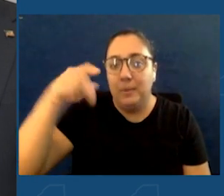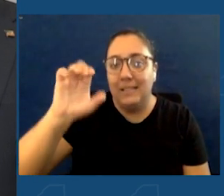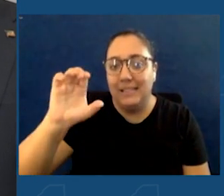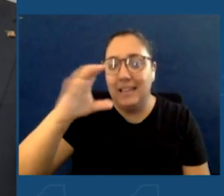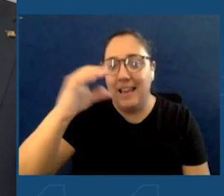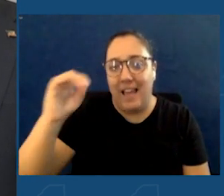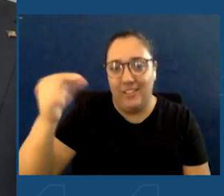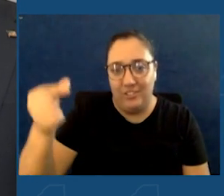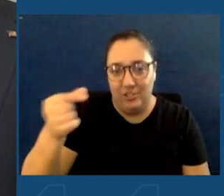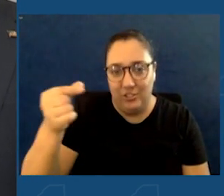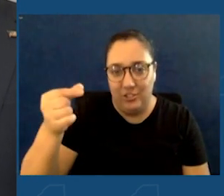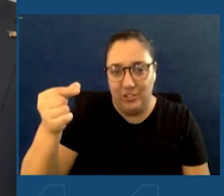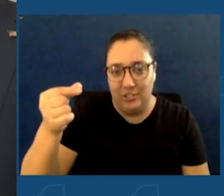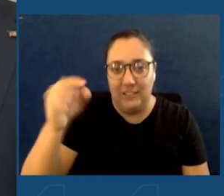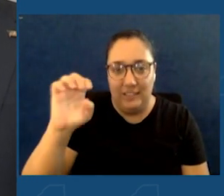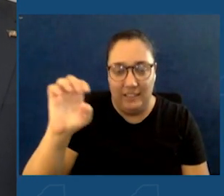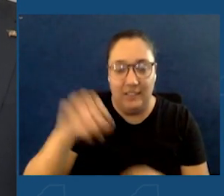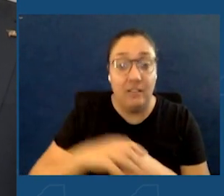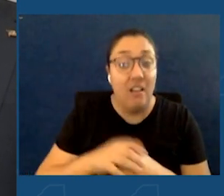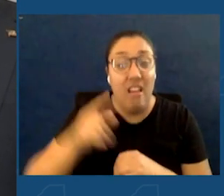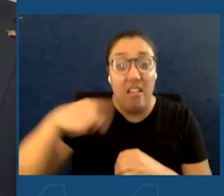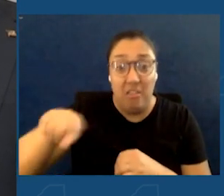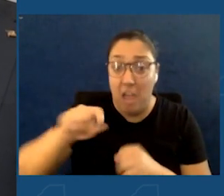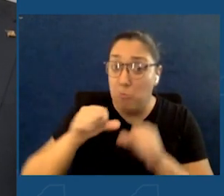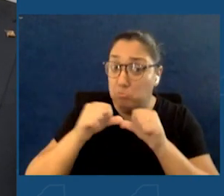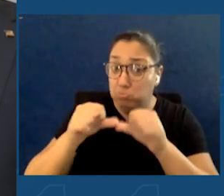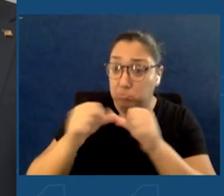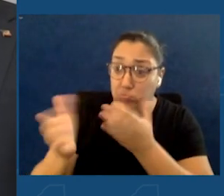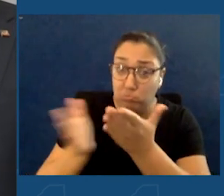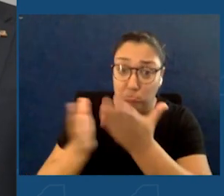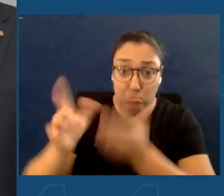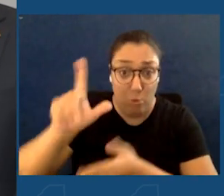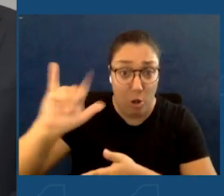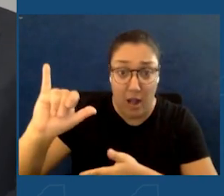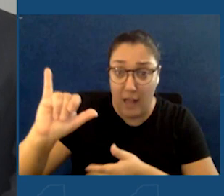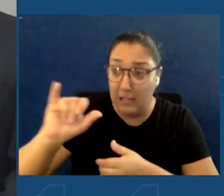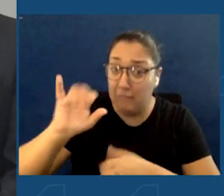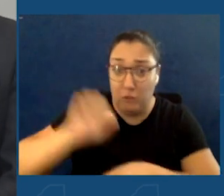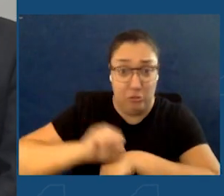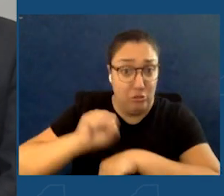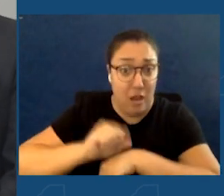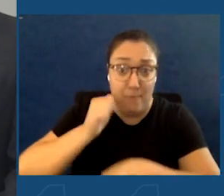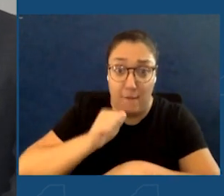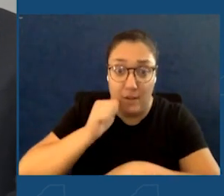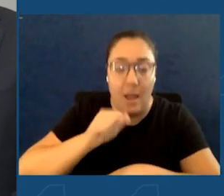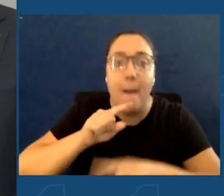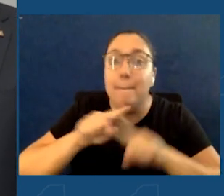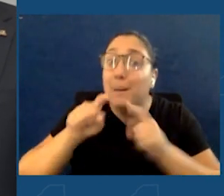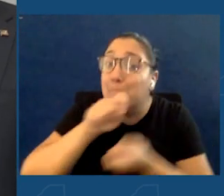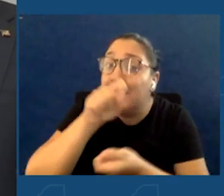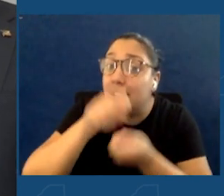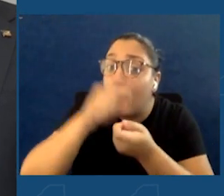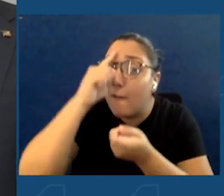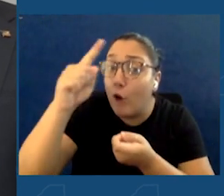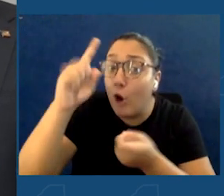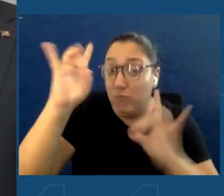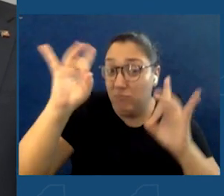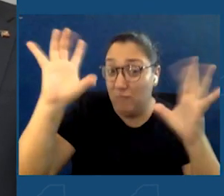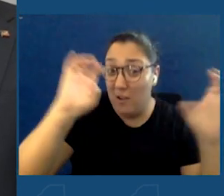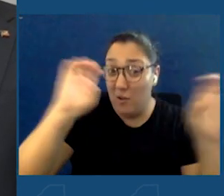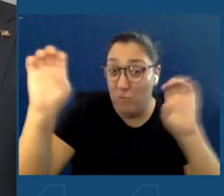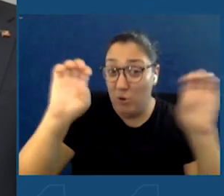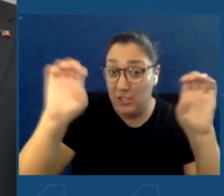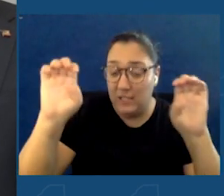for Long Islanders as they do every day. It's their job, they do it every day, but especially in a crisis. And that's why I came here in